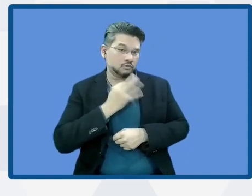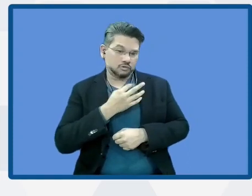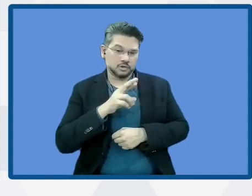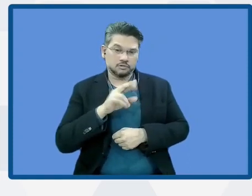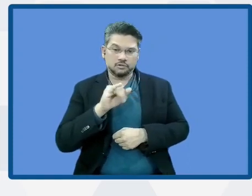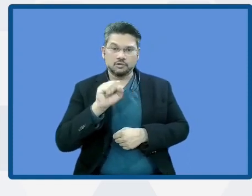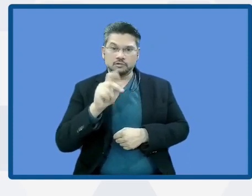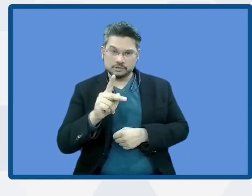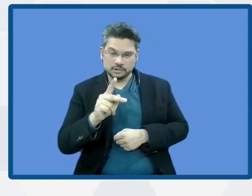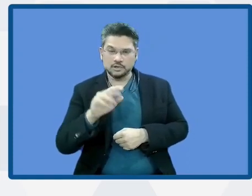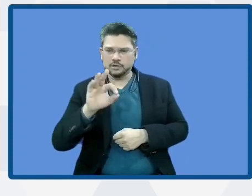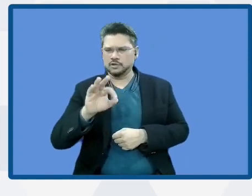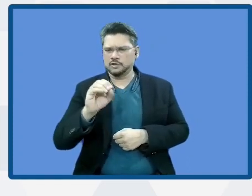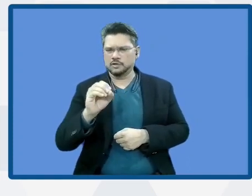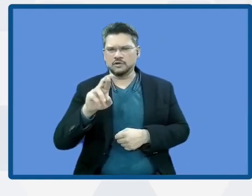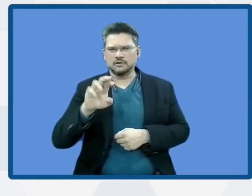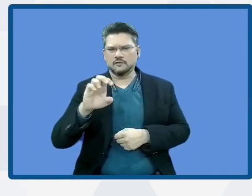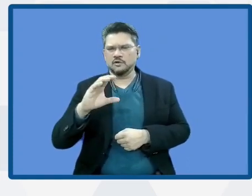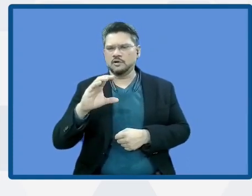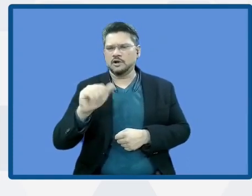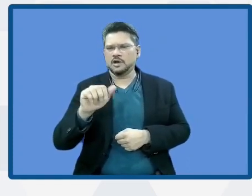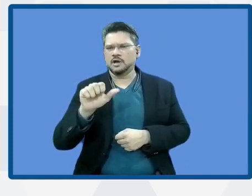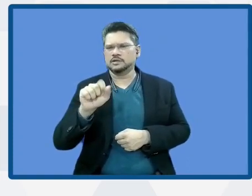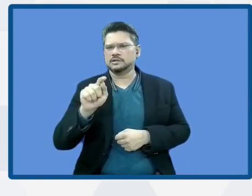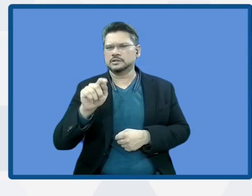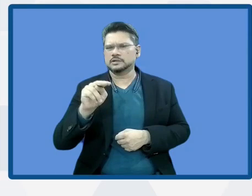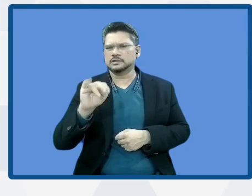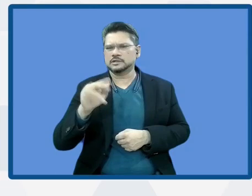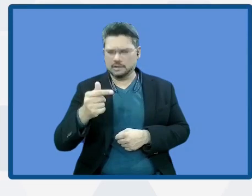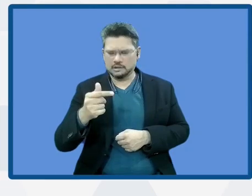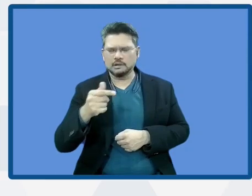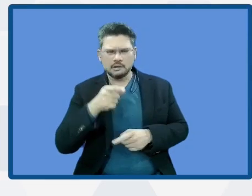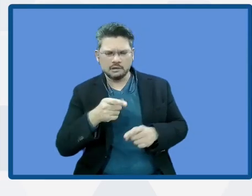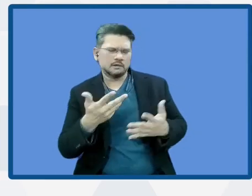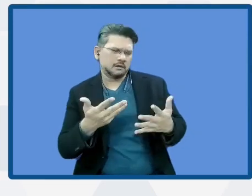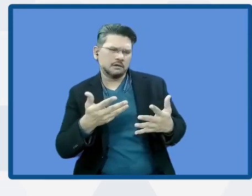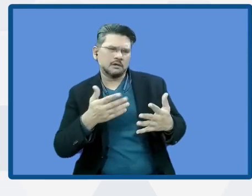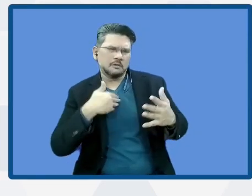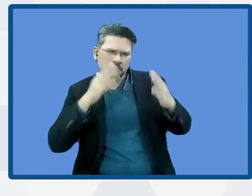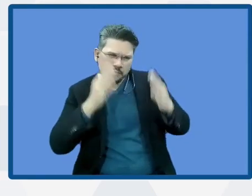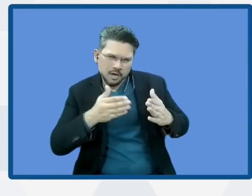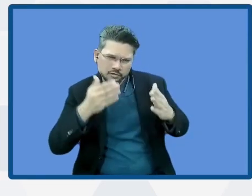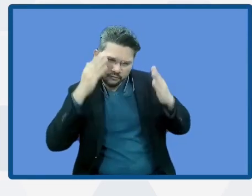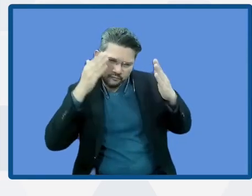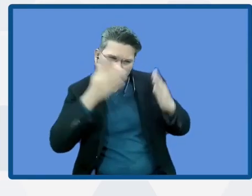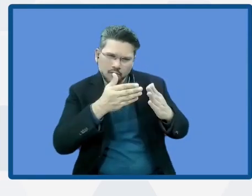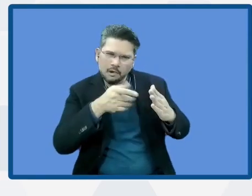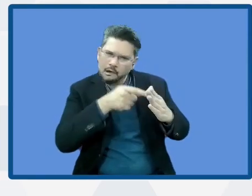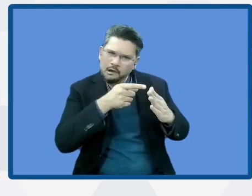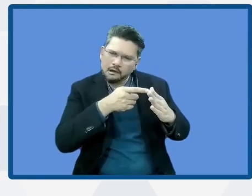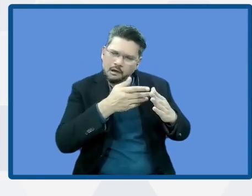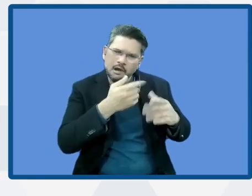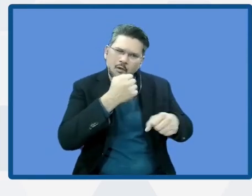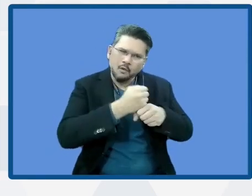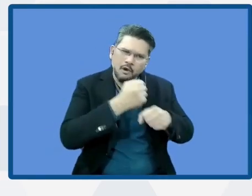see this as a challenge, not as a threat or disappointment. So we need to focus on